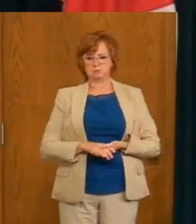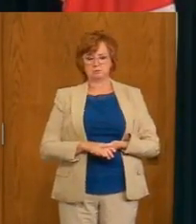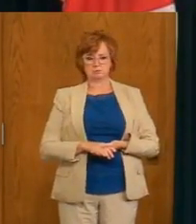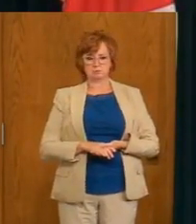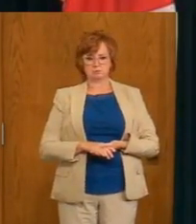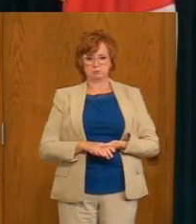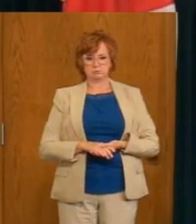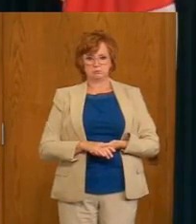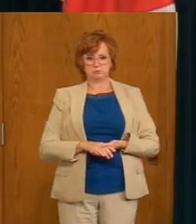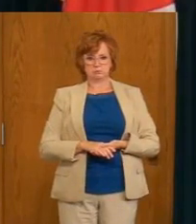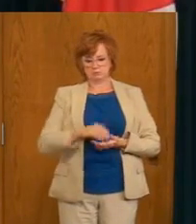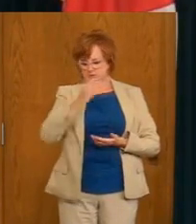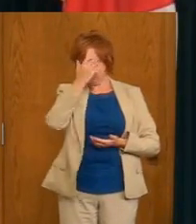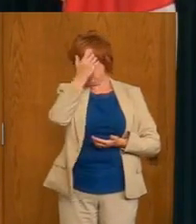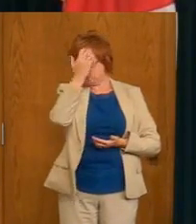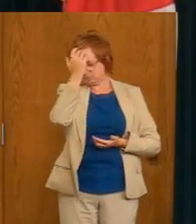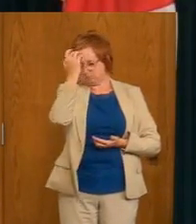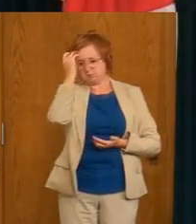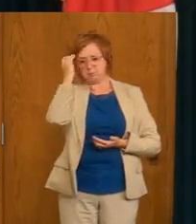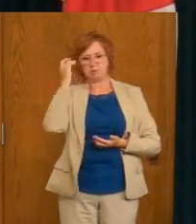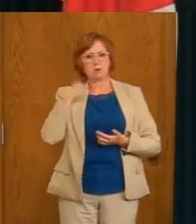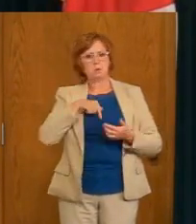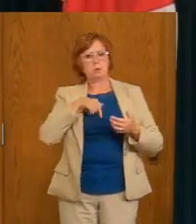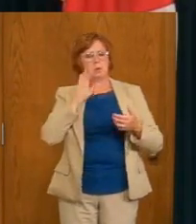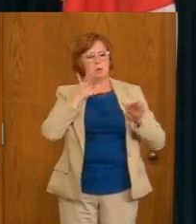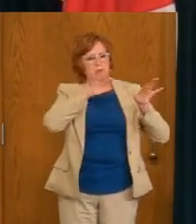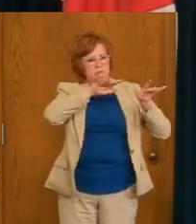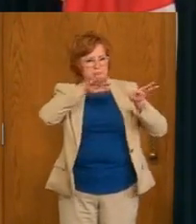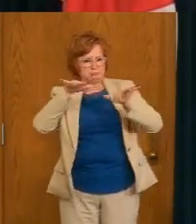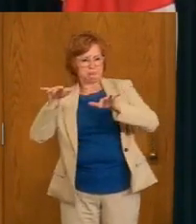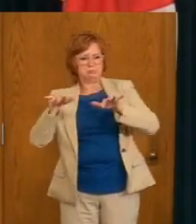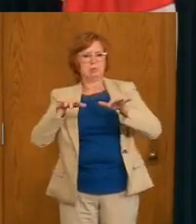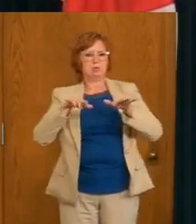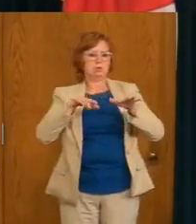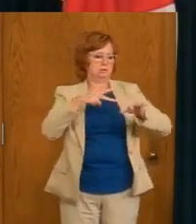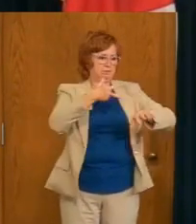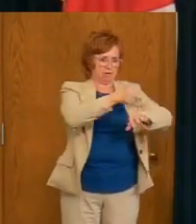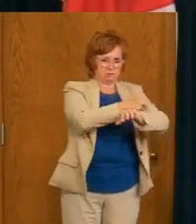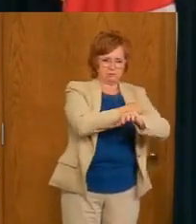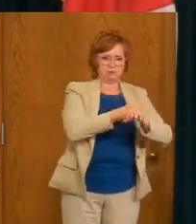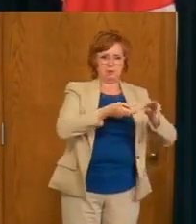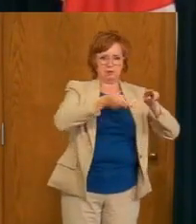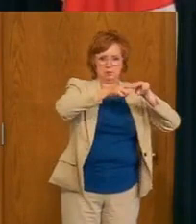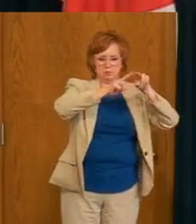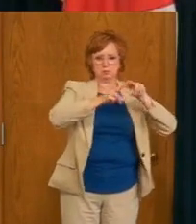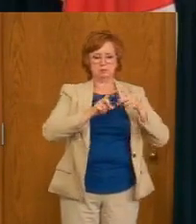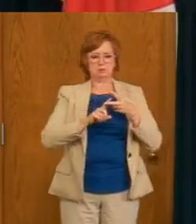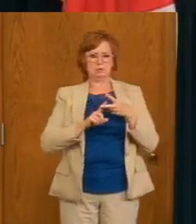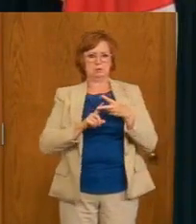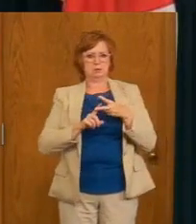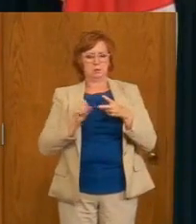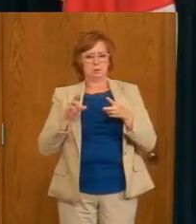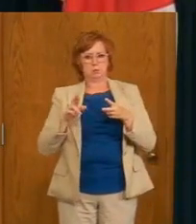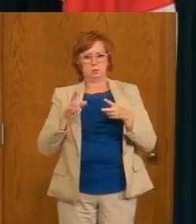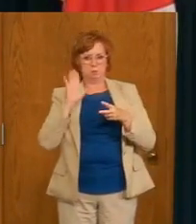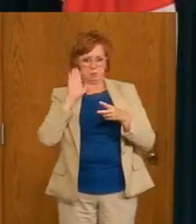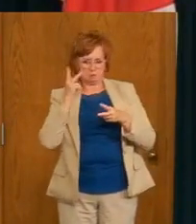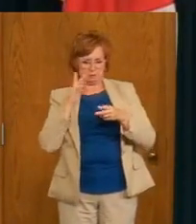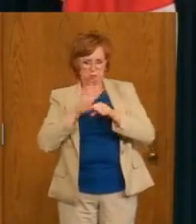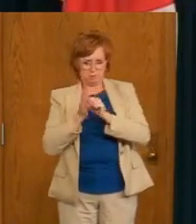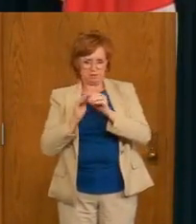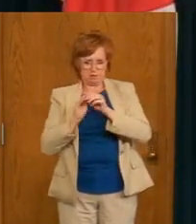Absolutely. Are our numbers fairly low? Yes. Can they be lower? Yeah. I always said that if we go below 5 cases per